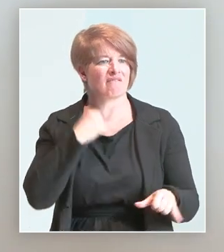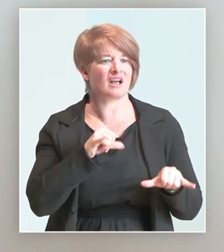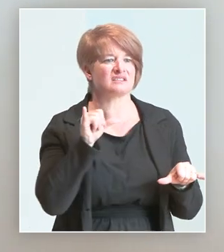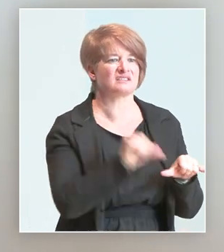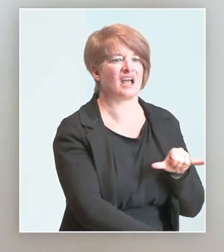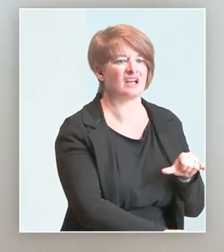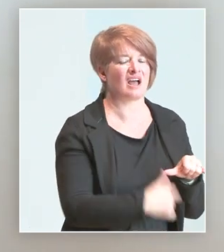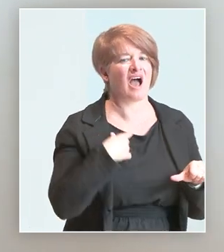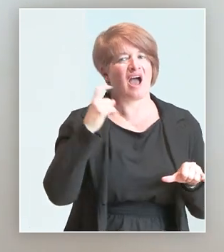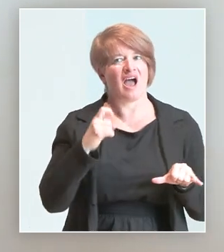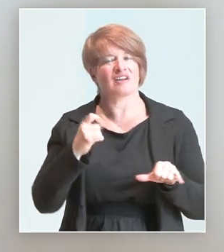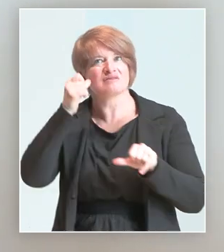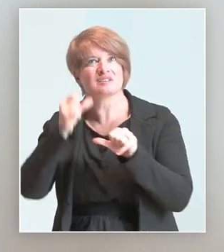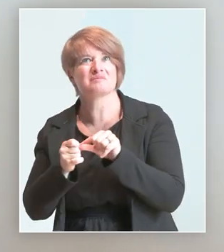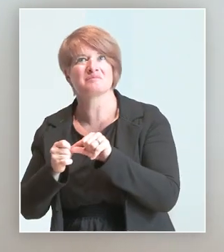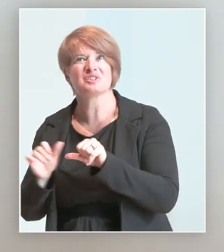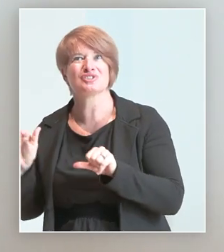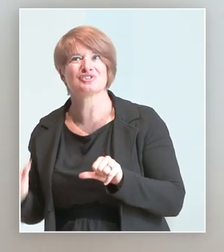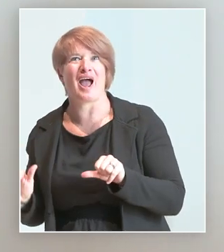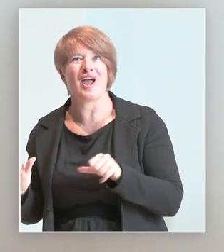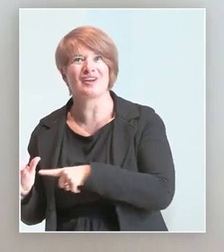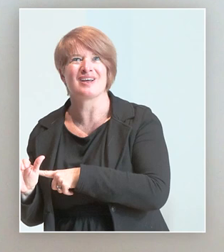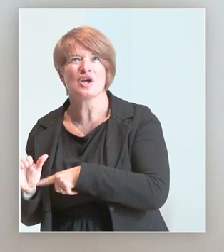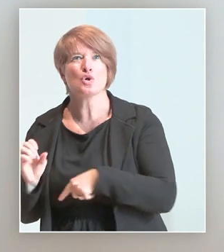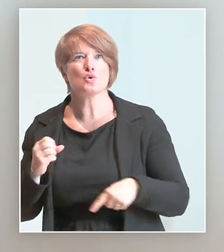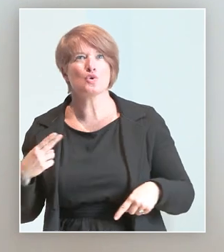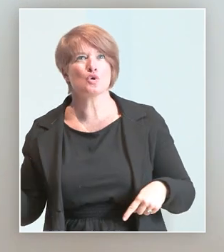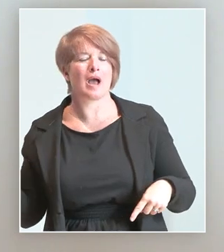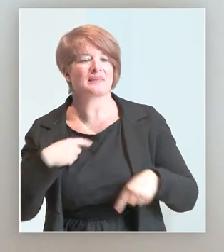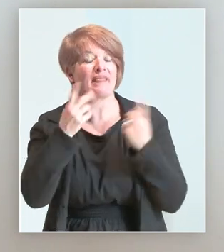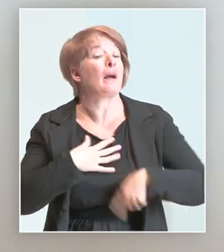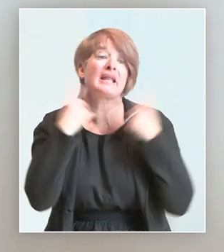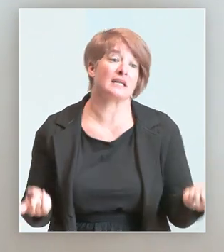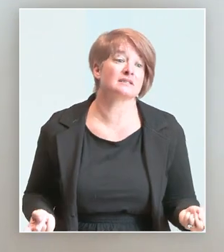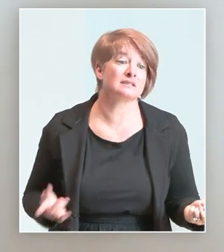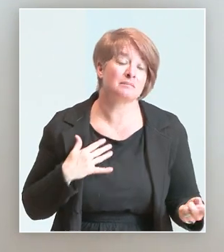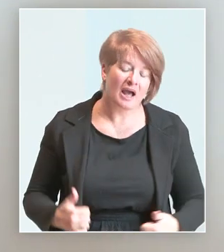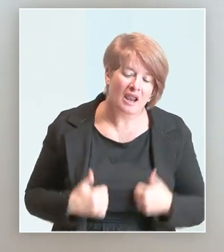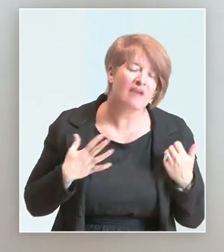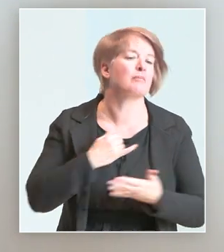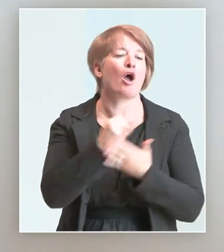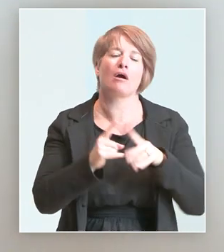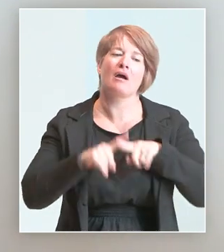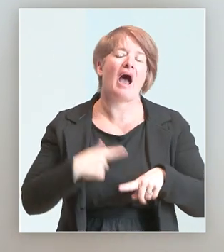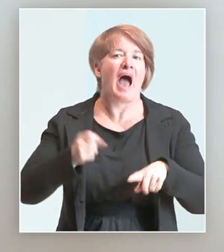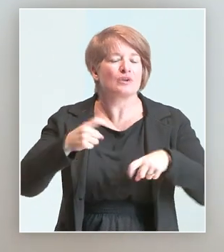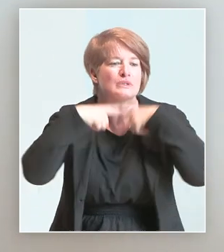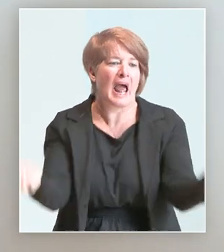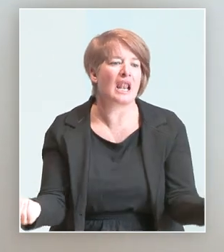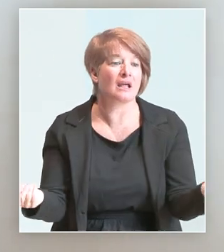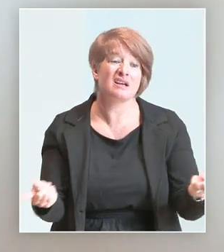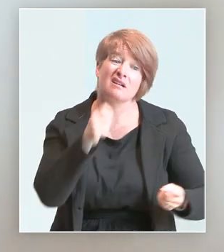the childhood declaration turned chant, I'm telling, because my life, my art, depended on telling in ways that included